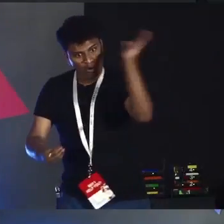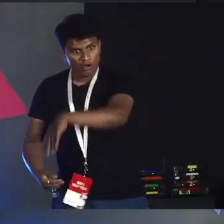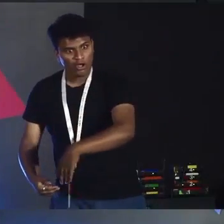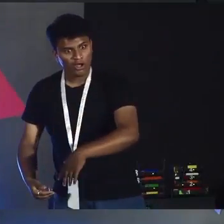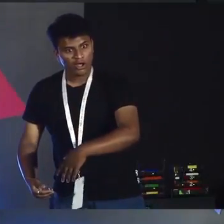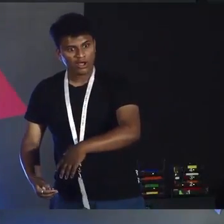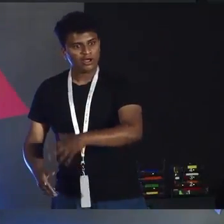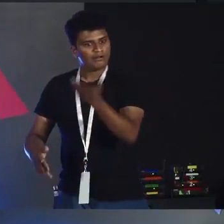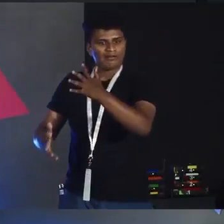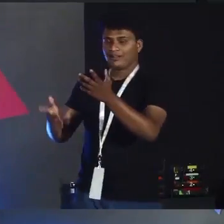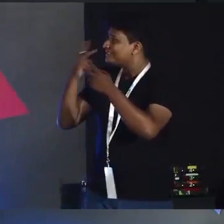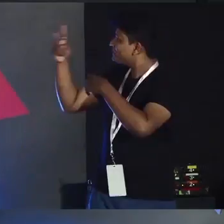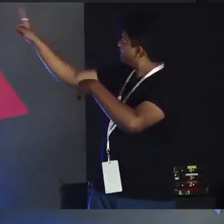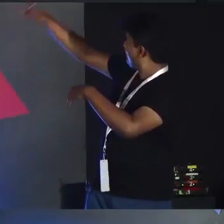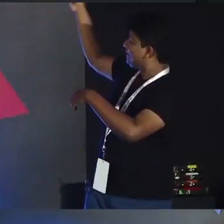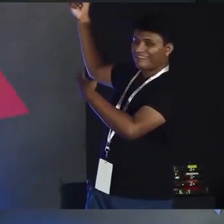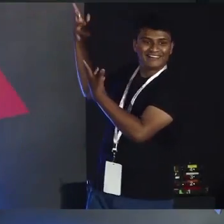Kaka.